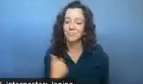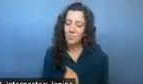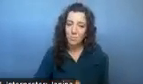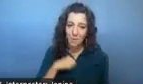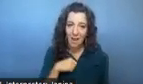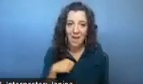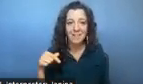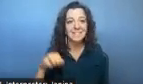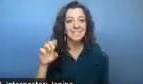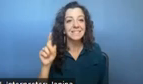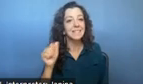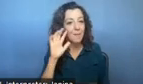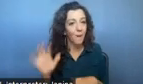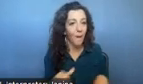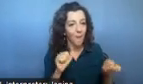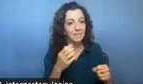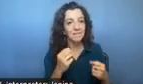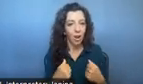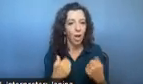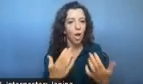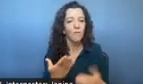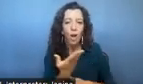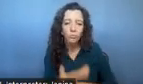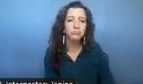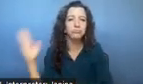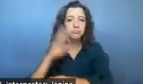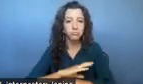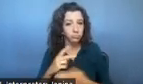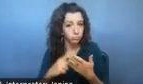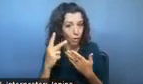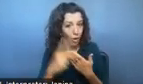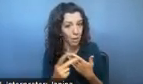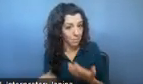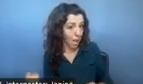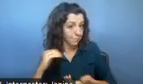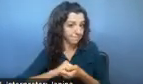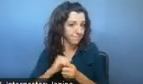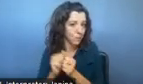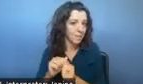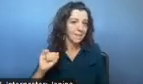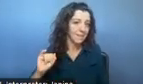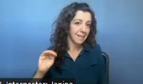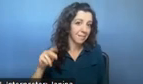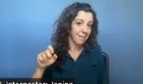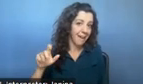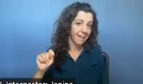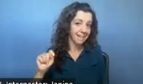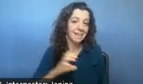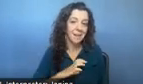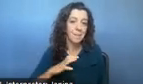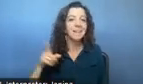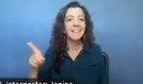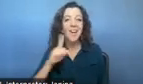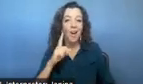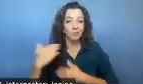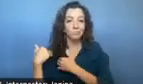hosting this to offer this day-long program in partnership with the impact committee which is the implementing the master plan